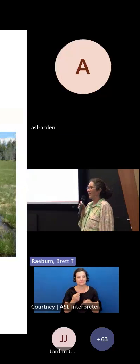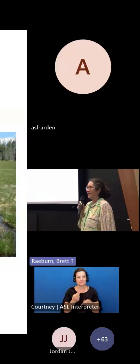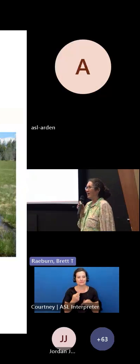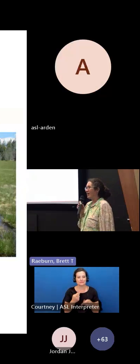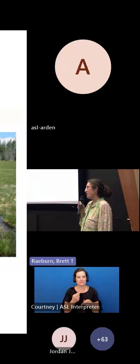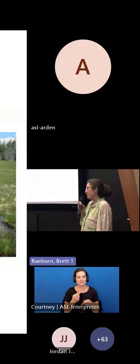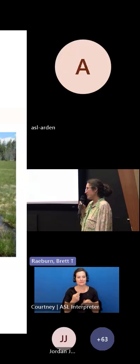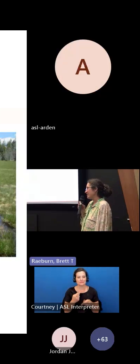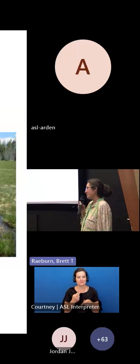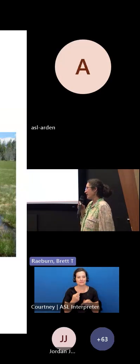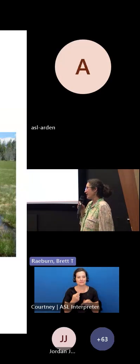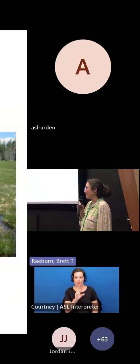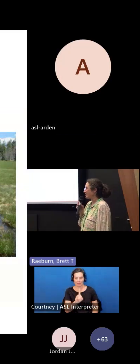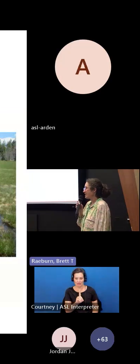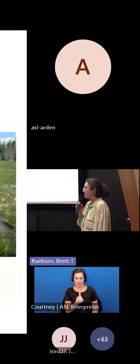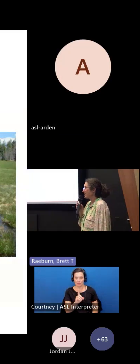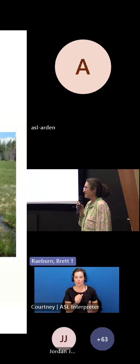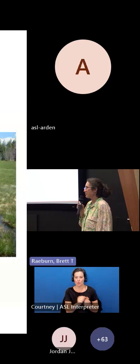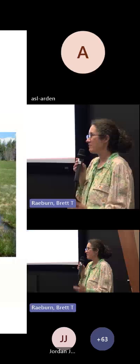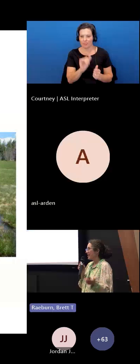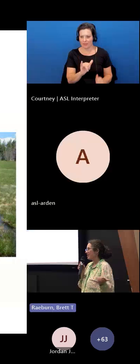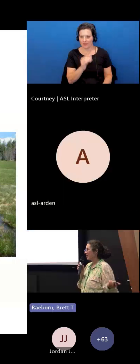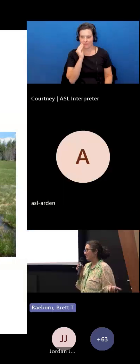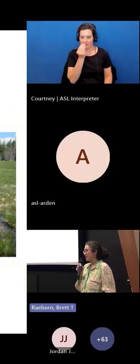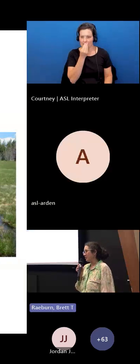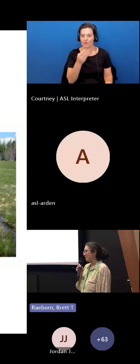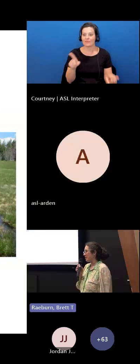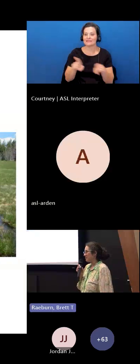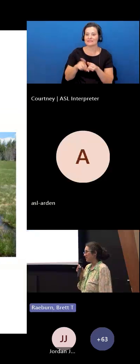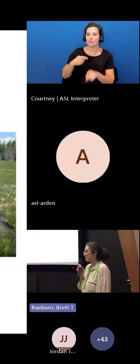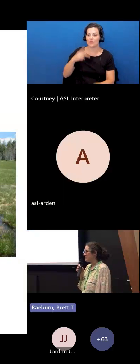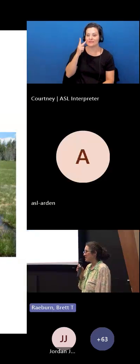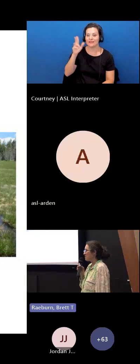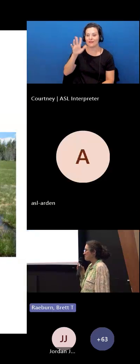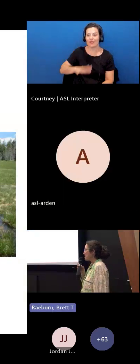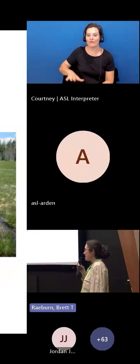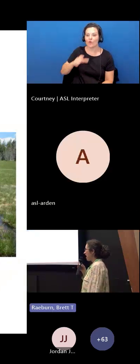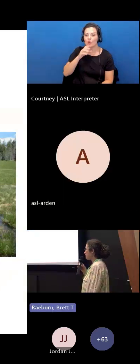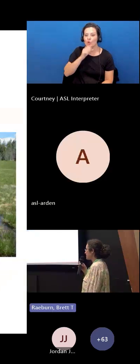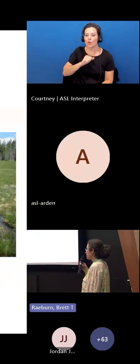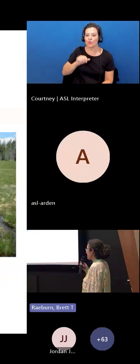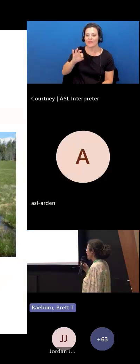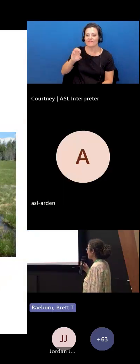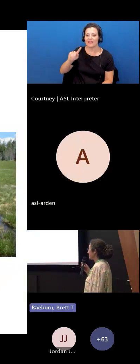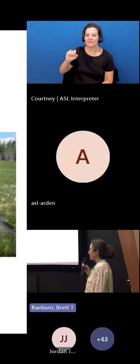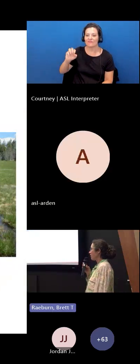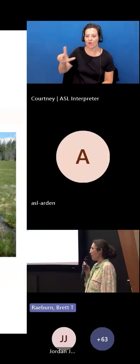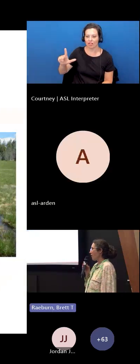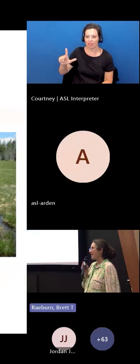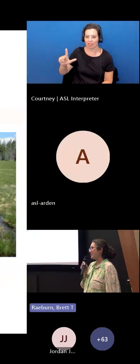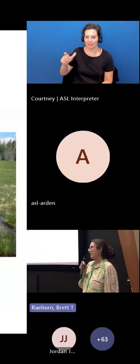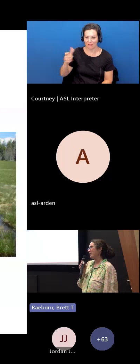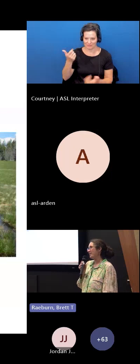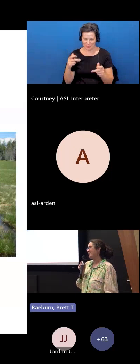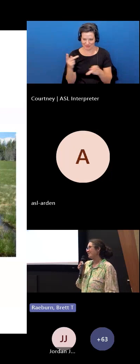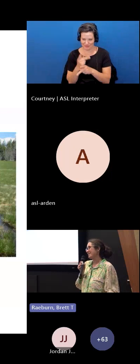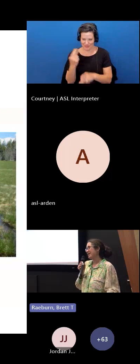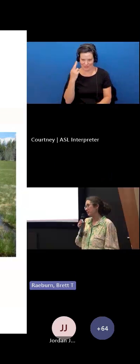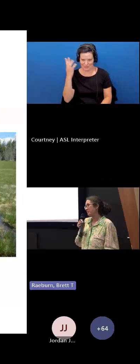orchid, growing with this orchid, are the same things that we find all around Old Faithful. So I've been trying to figure out why